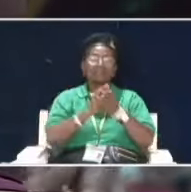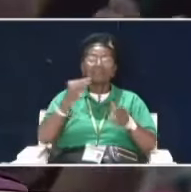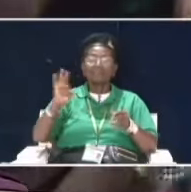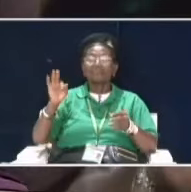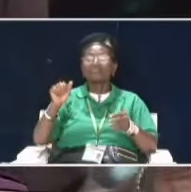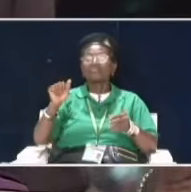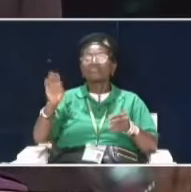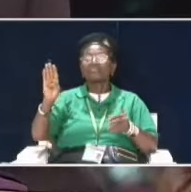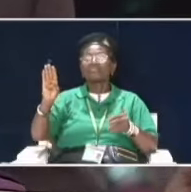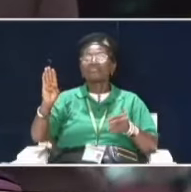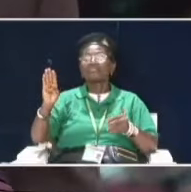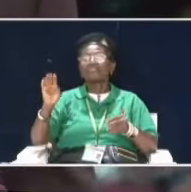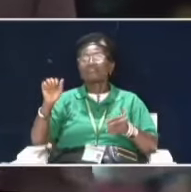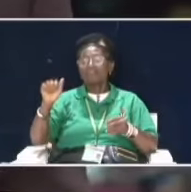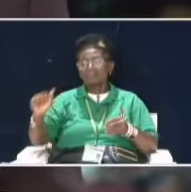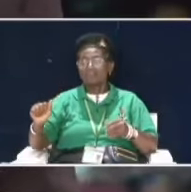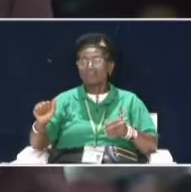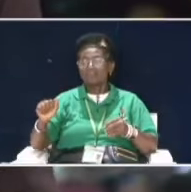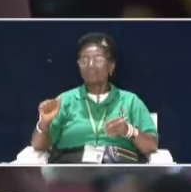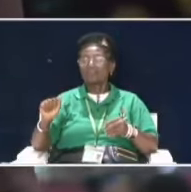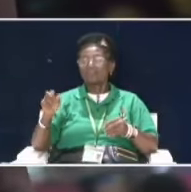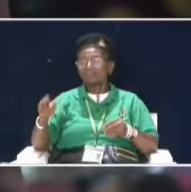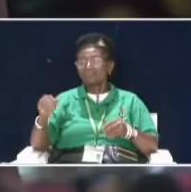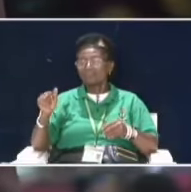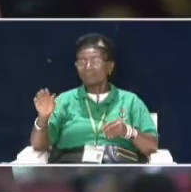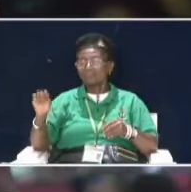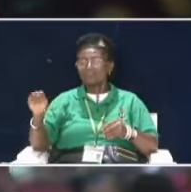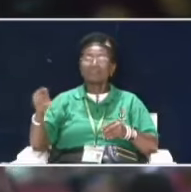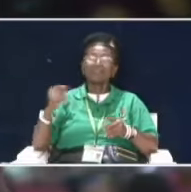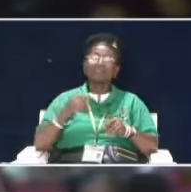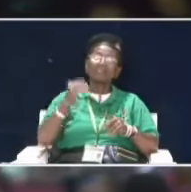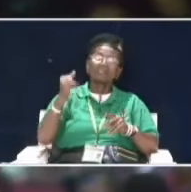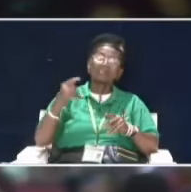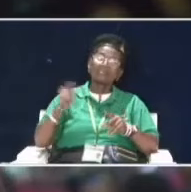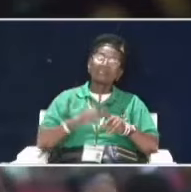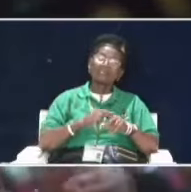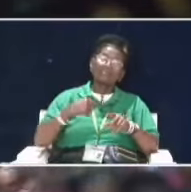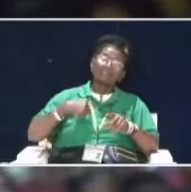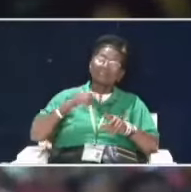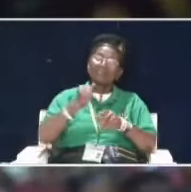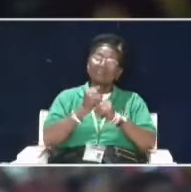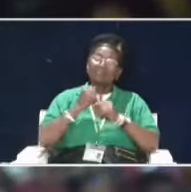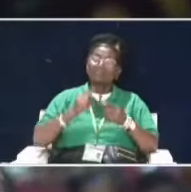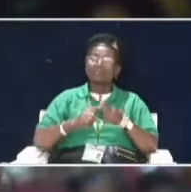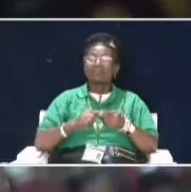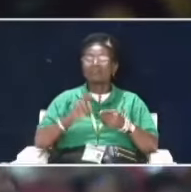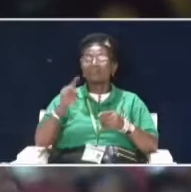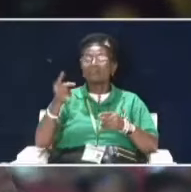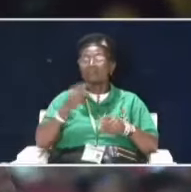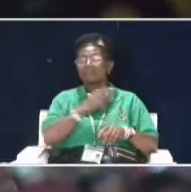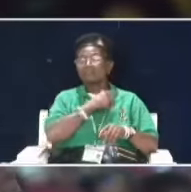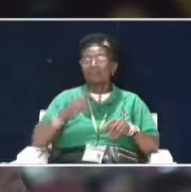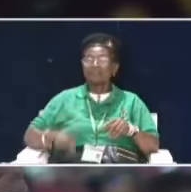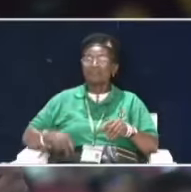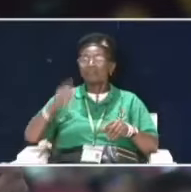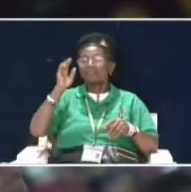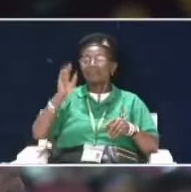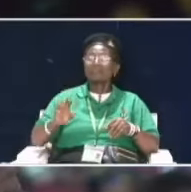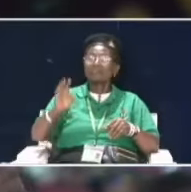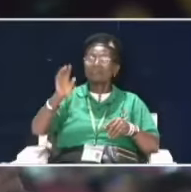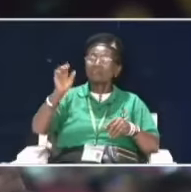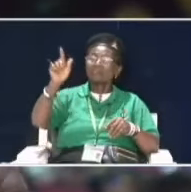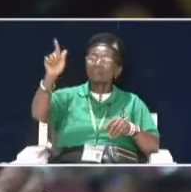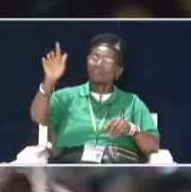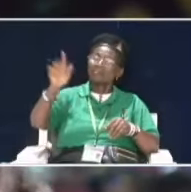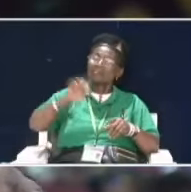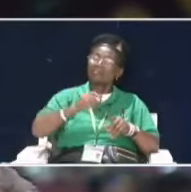But by the time we get to 1 Kings chapter 21, from verse 1 to the end, 1 Kings 21